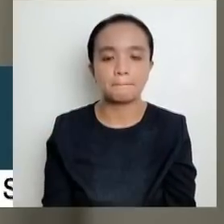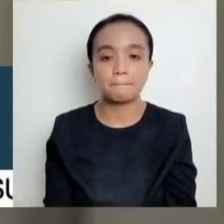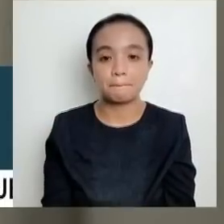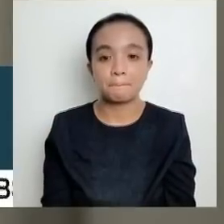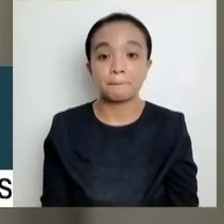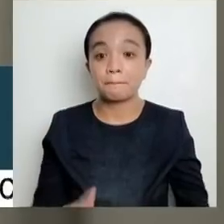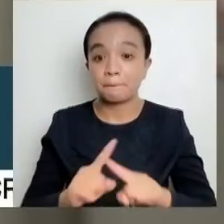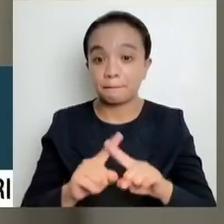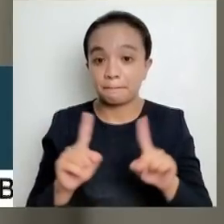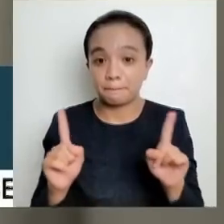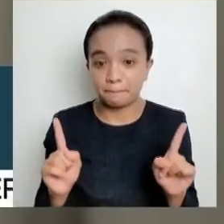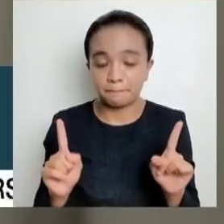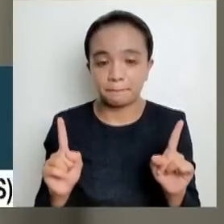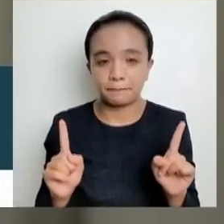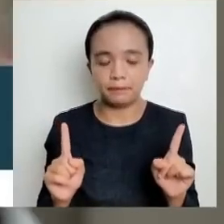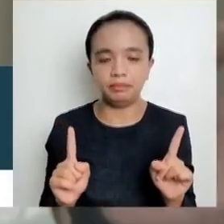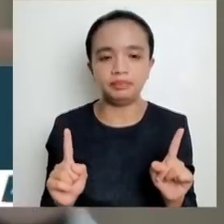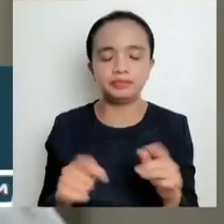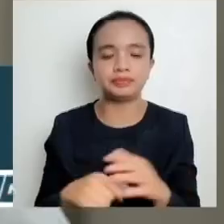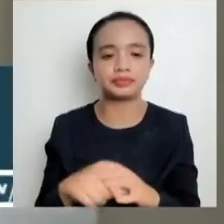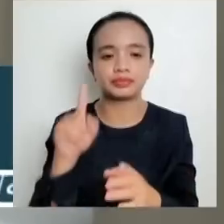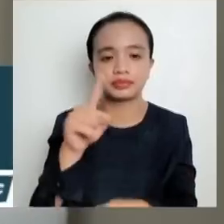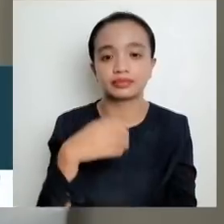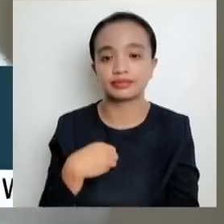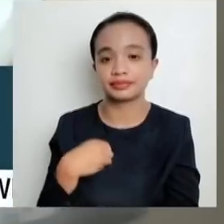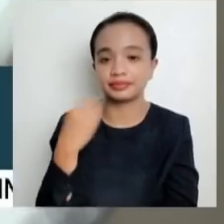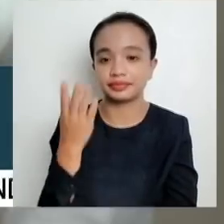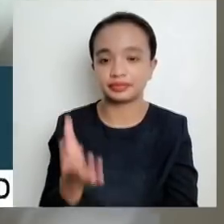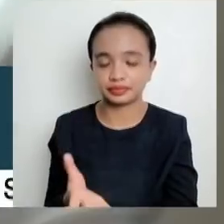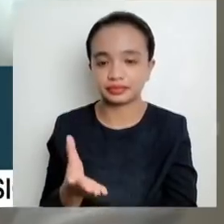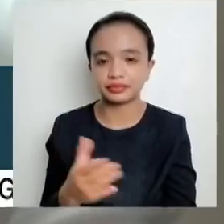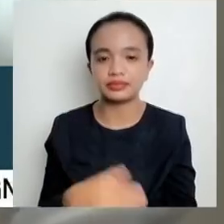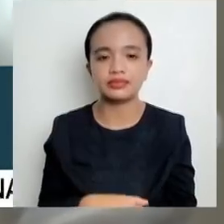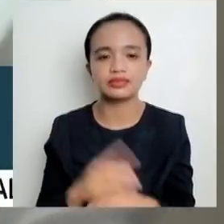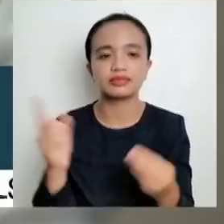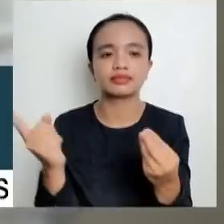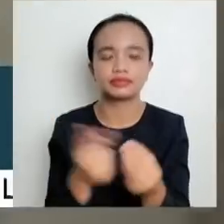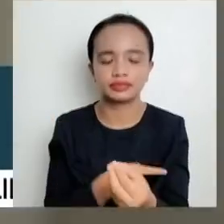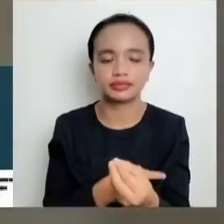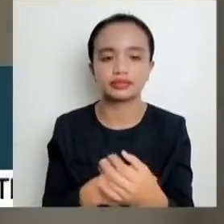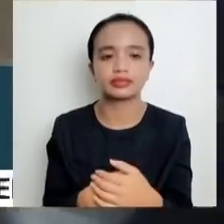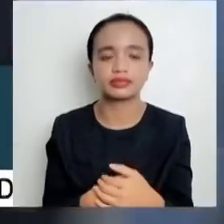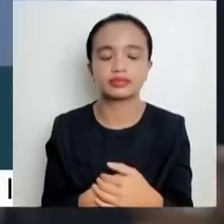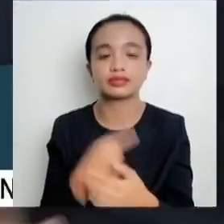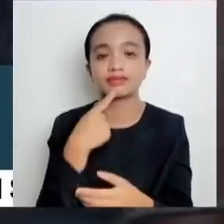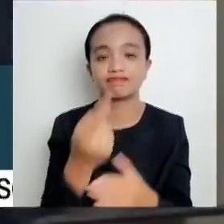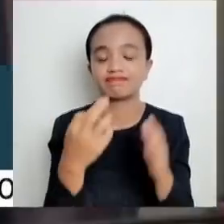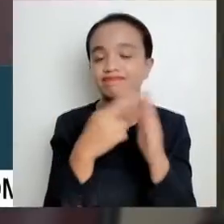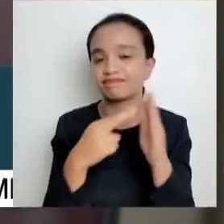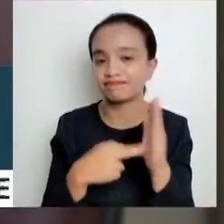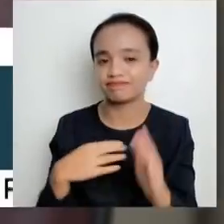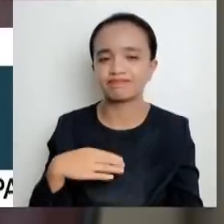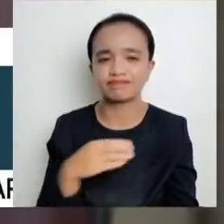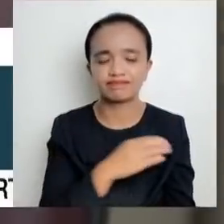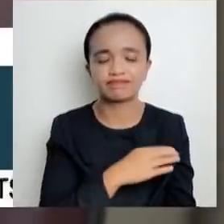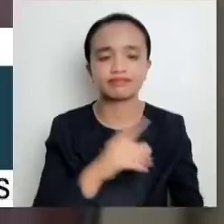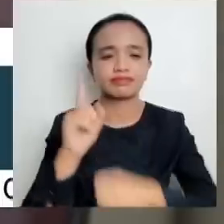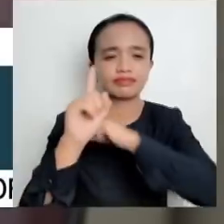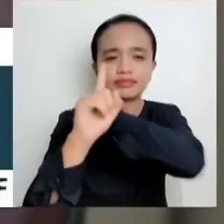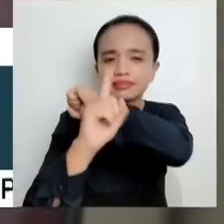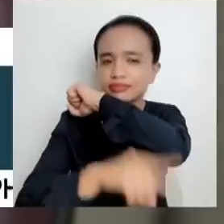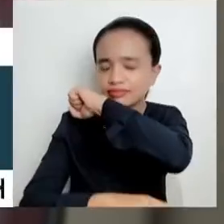for one panel official, this doesn't automatically mean expulsion. Based on the House rules, the stiffer penalty